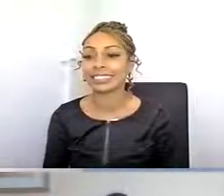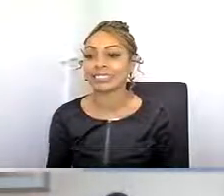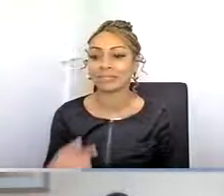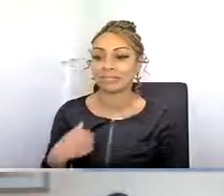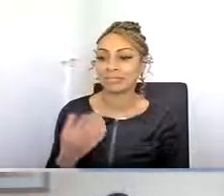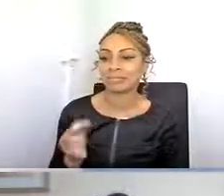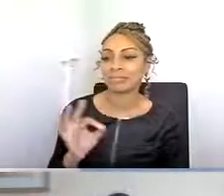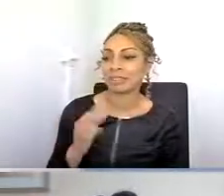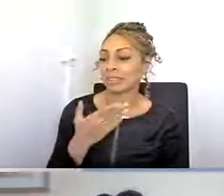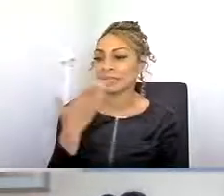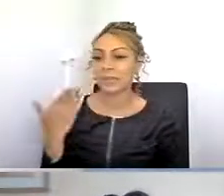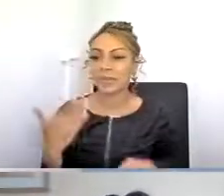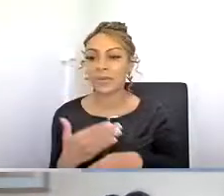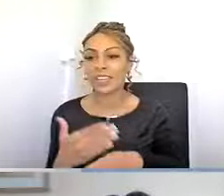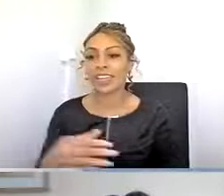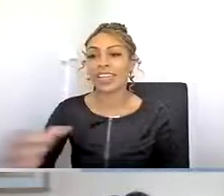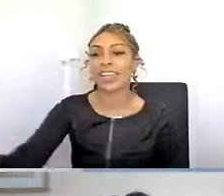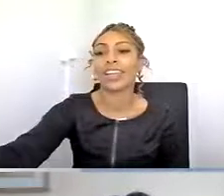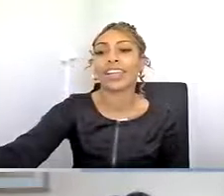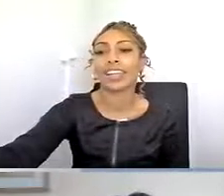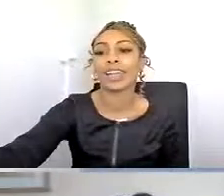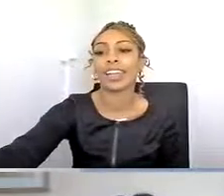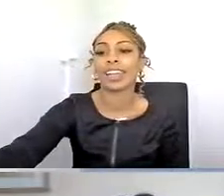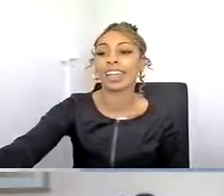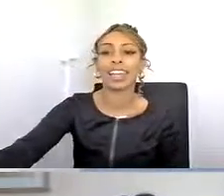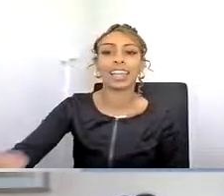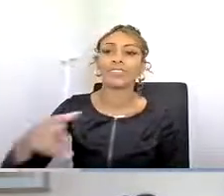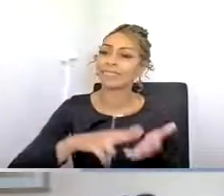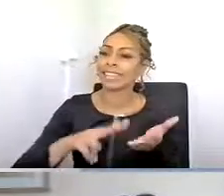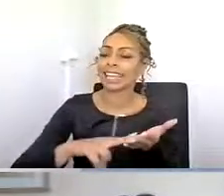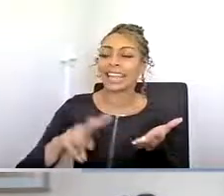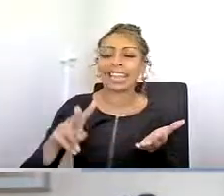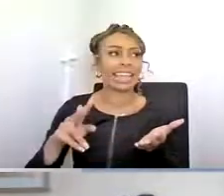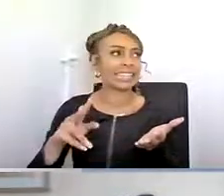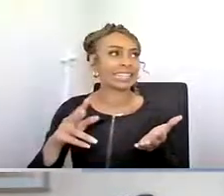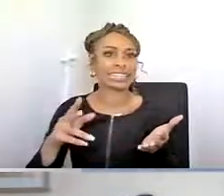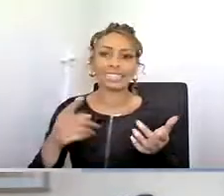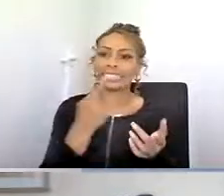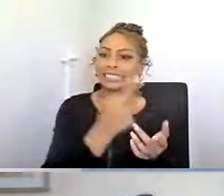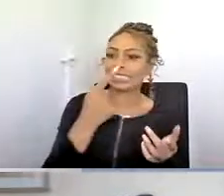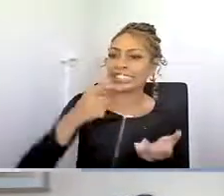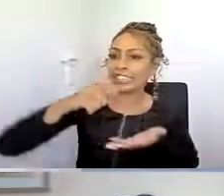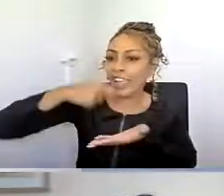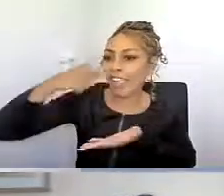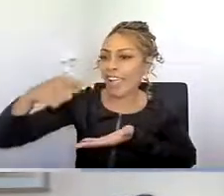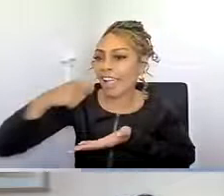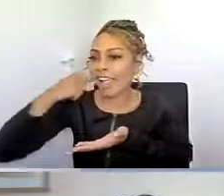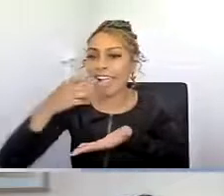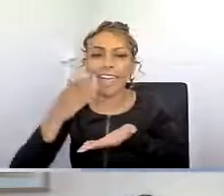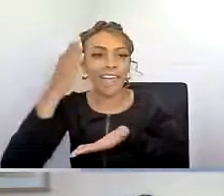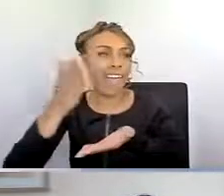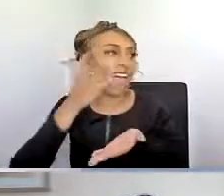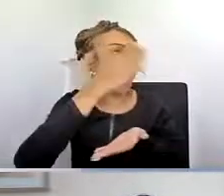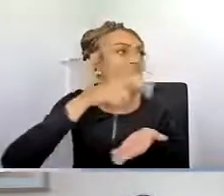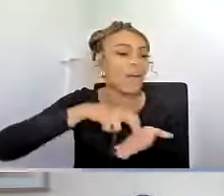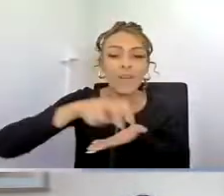In fact, he seemed to do nothing at all, really, except eat yogurt and go for walks. But